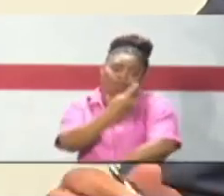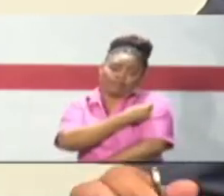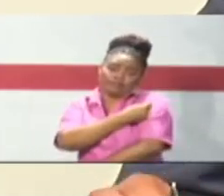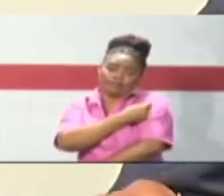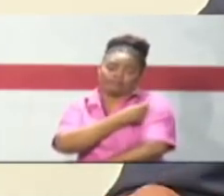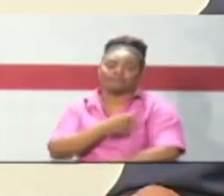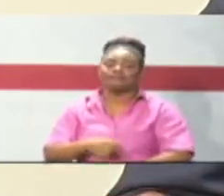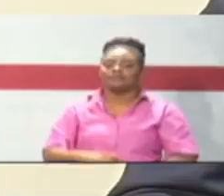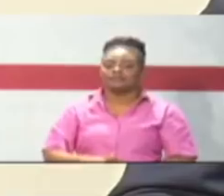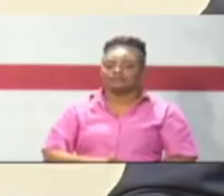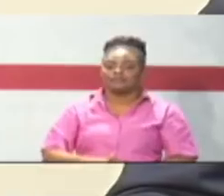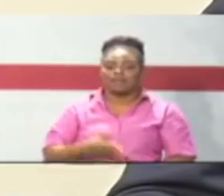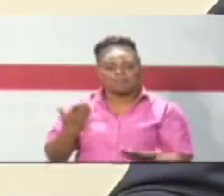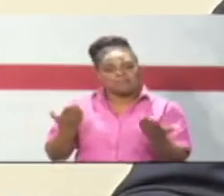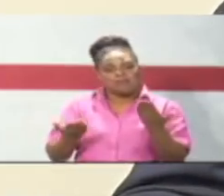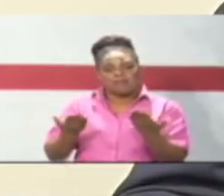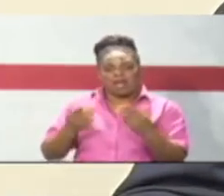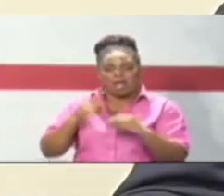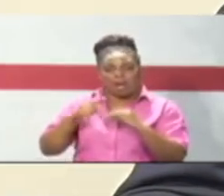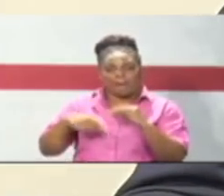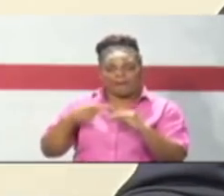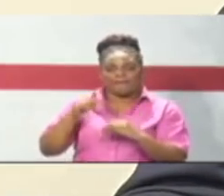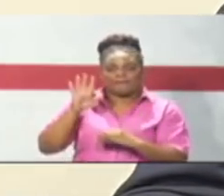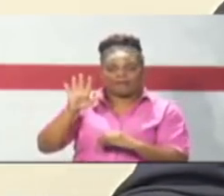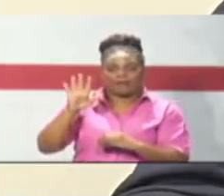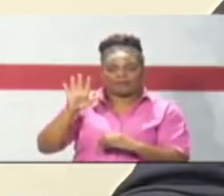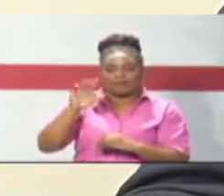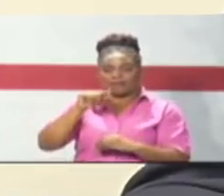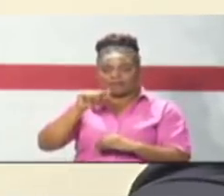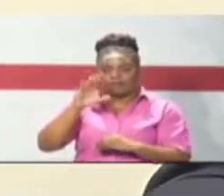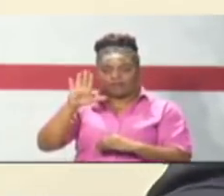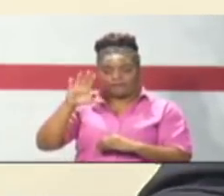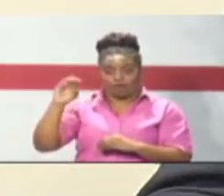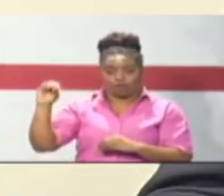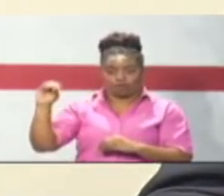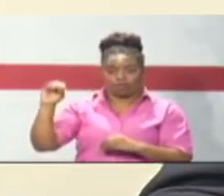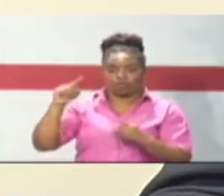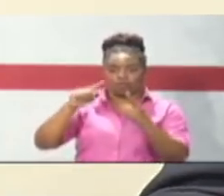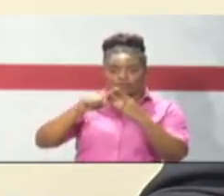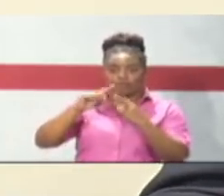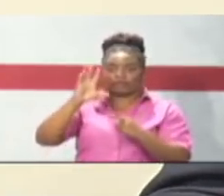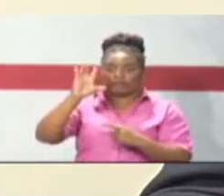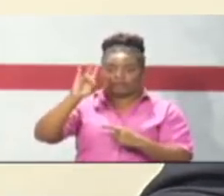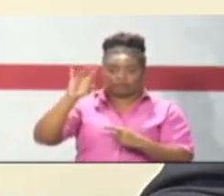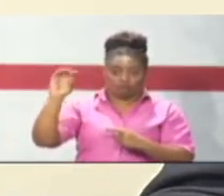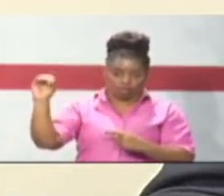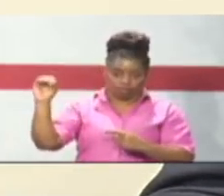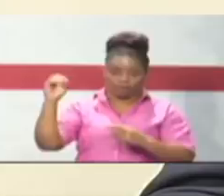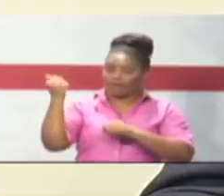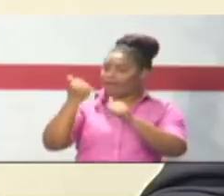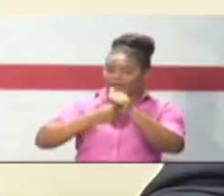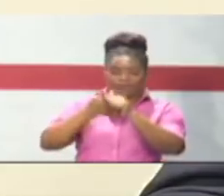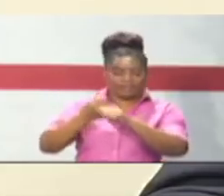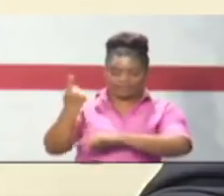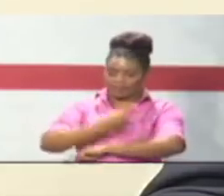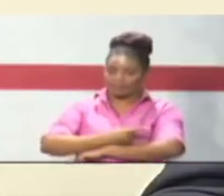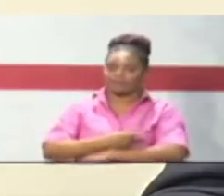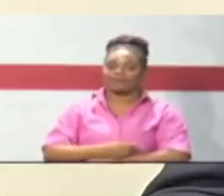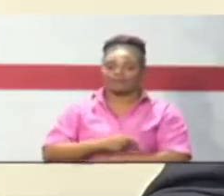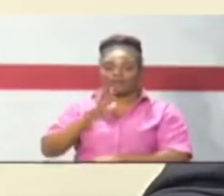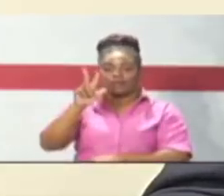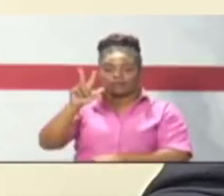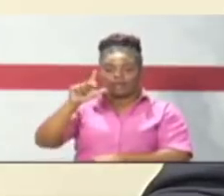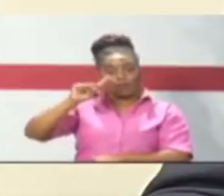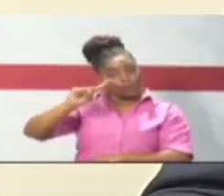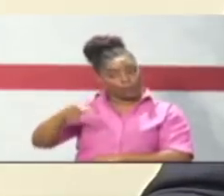that averages about 500 to 700 a day. So 3,000, 3,005 plus 700. So you are